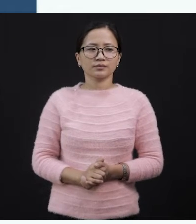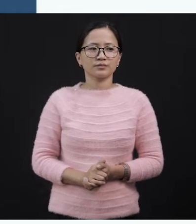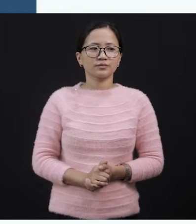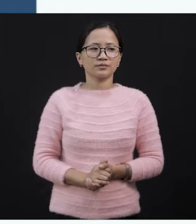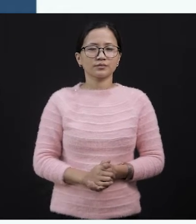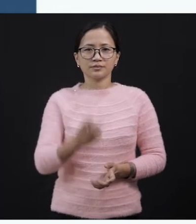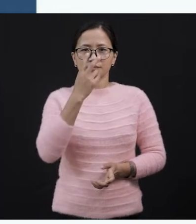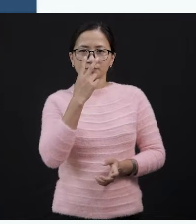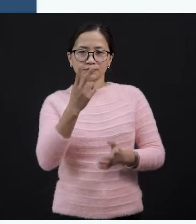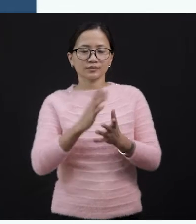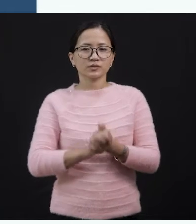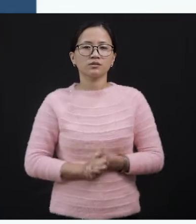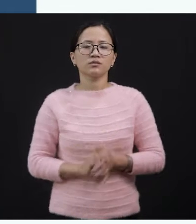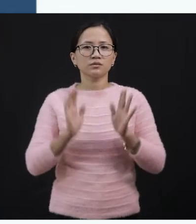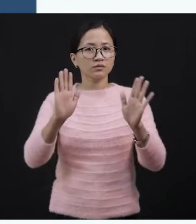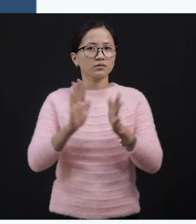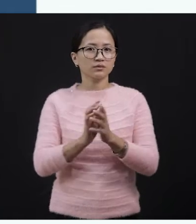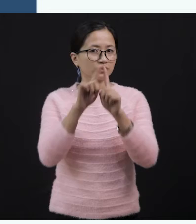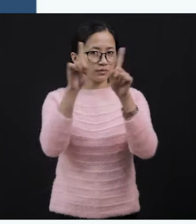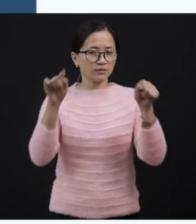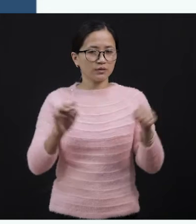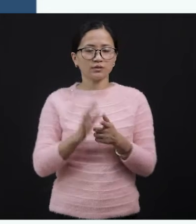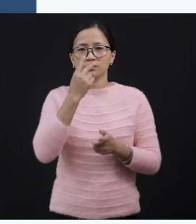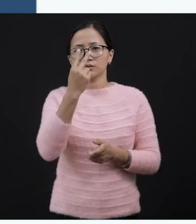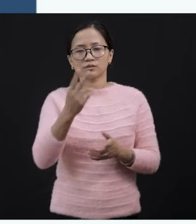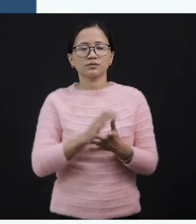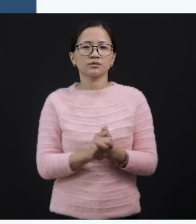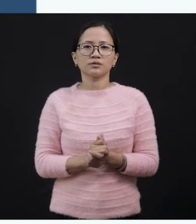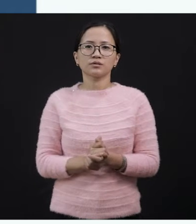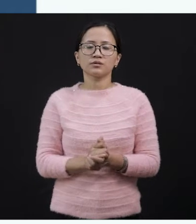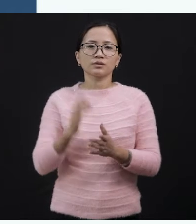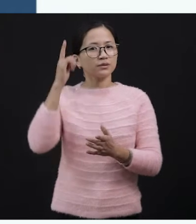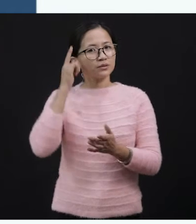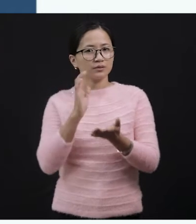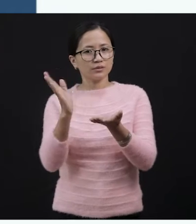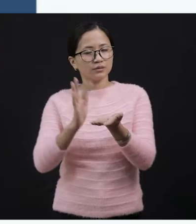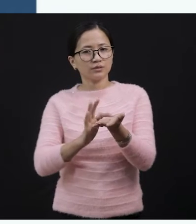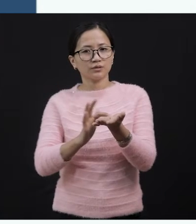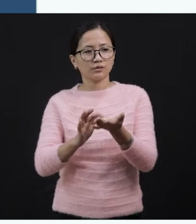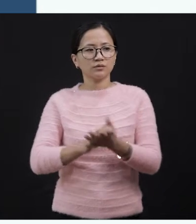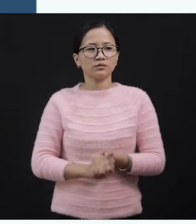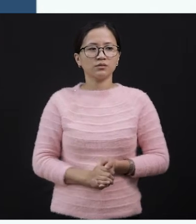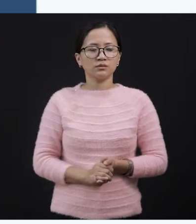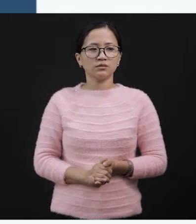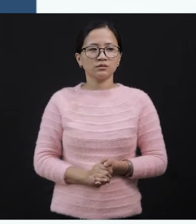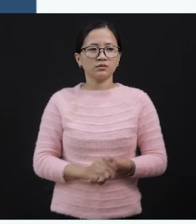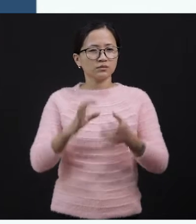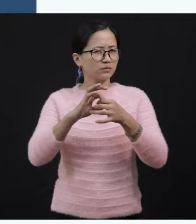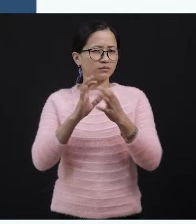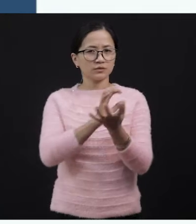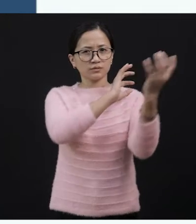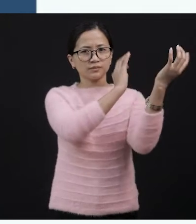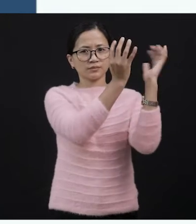So see students, here we can see the shadow of the